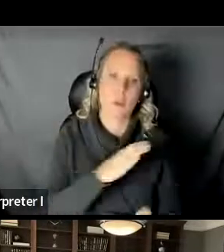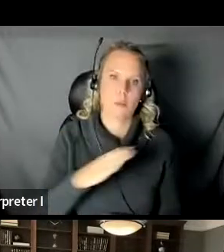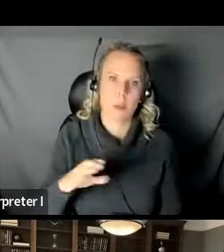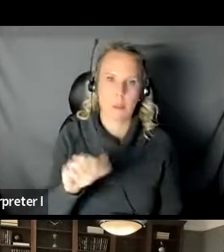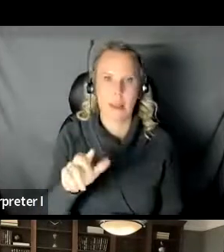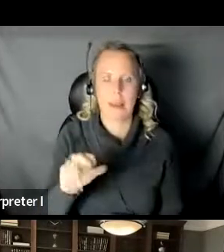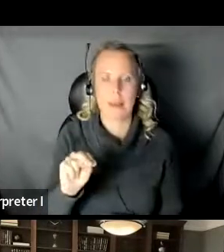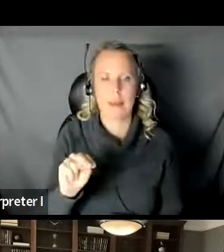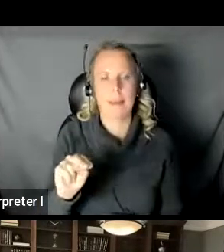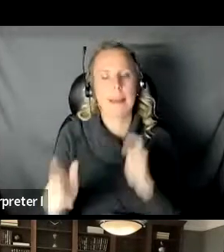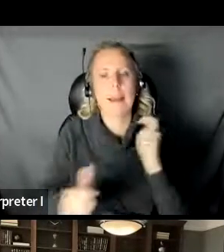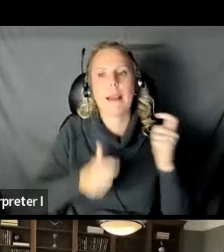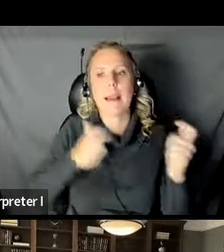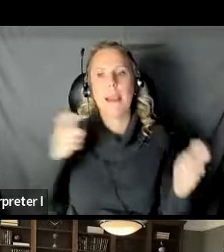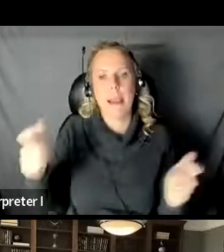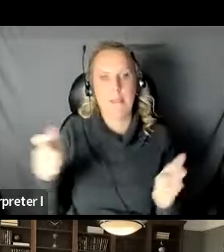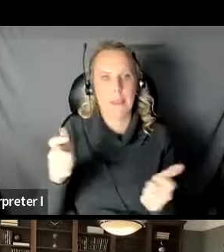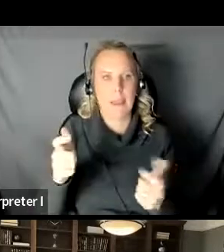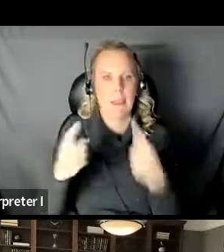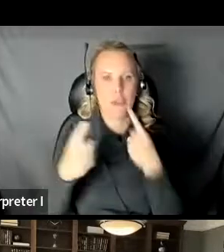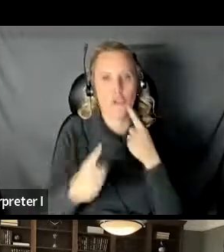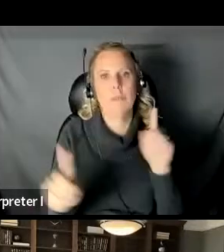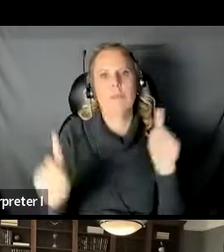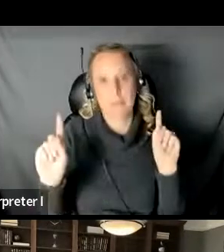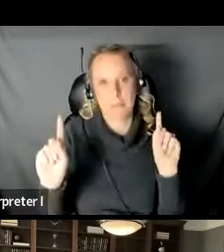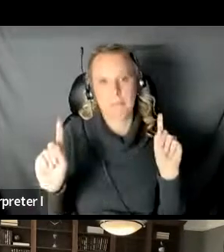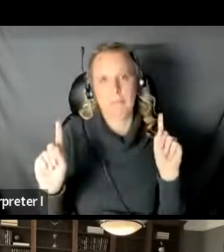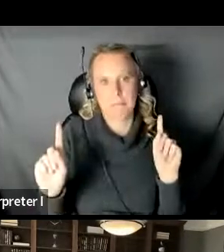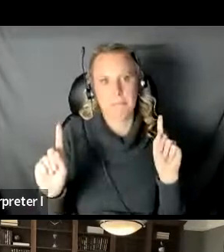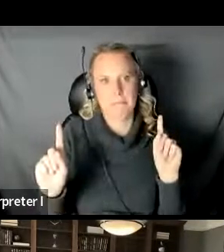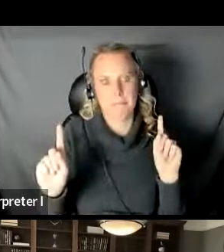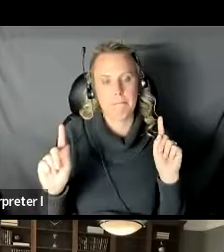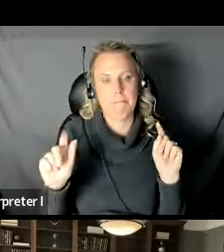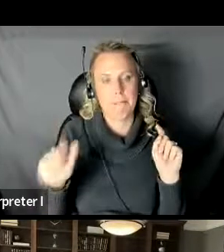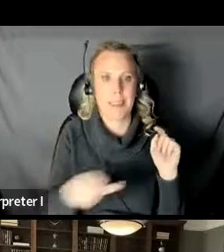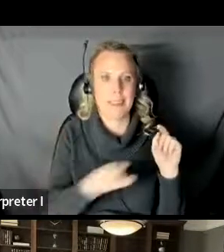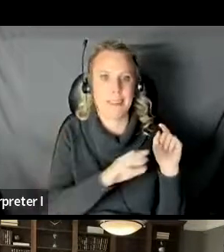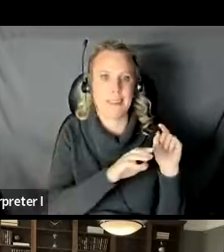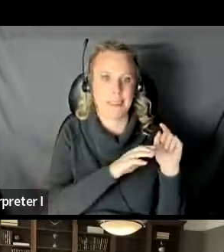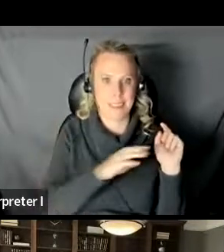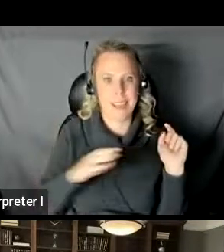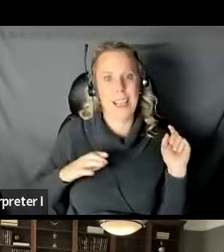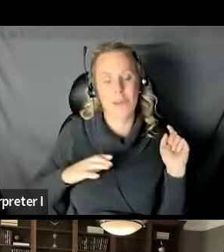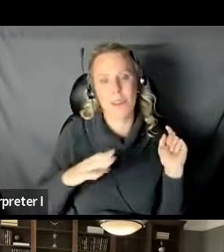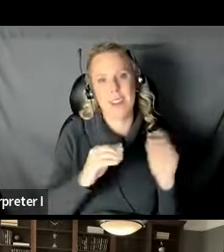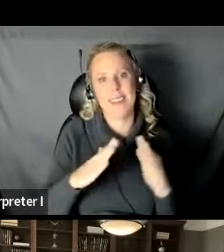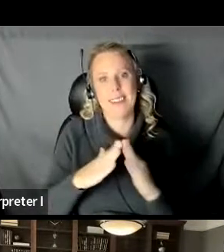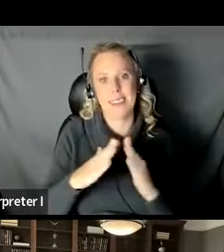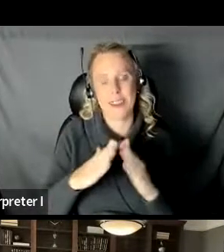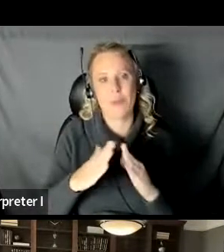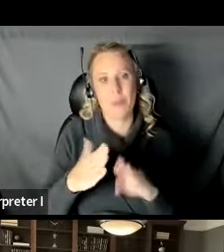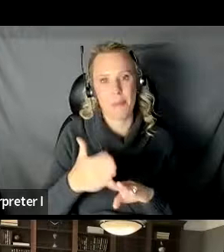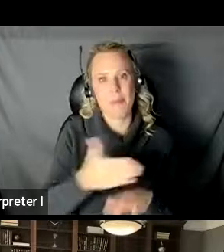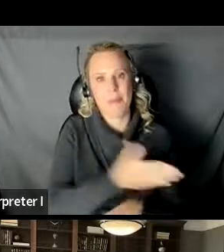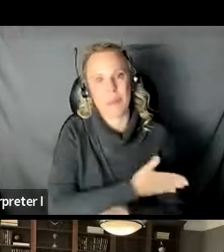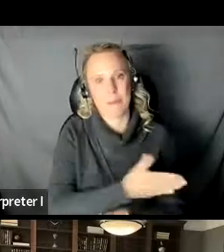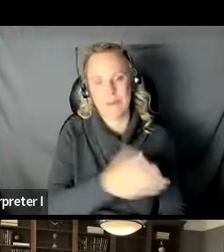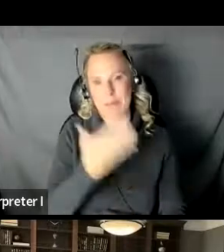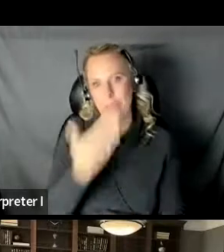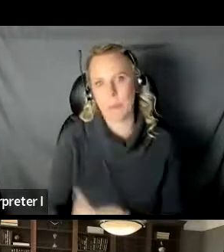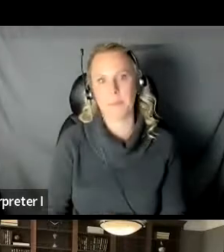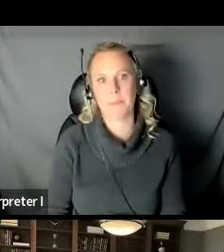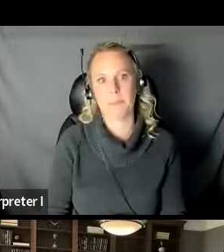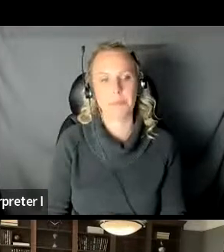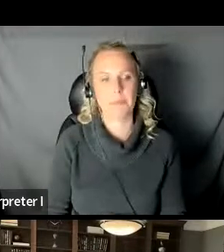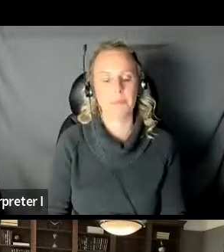significant achievement of yours. And this council will be and city will be the better for it. Thank you.